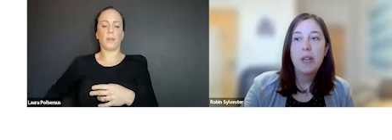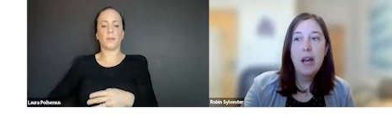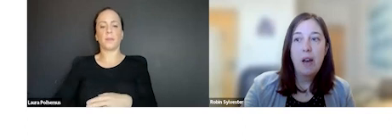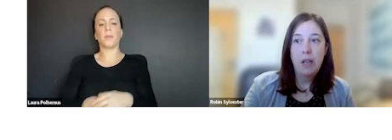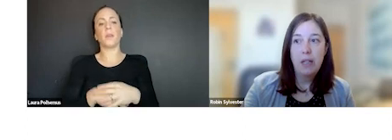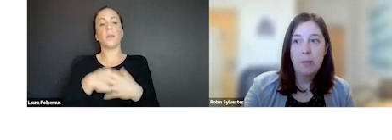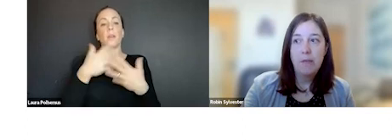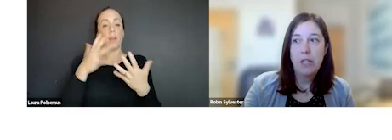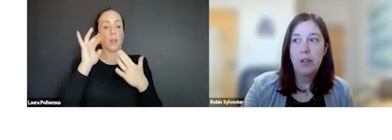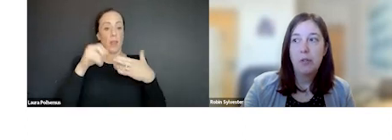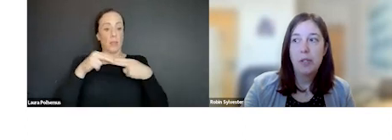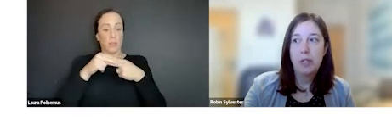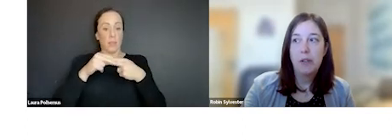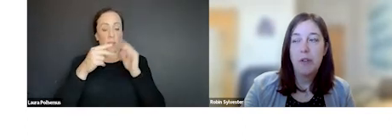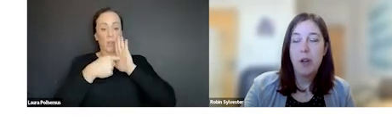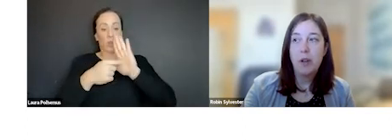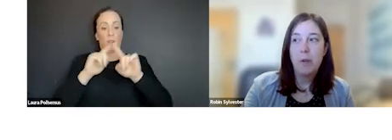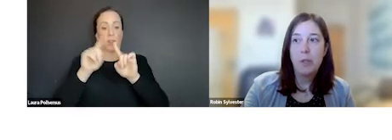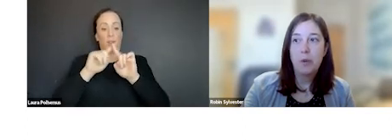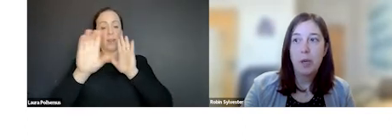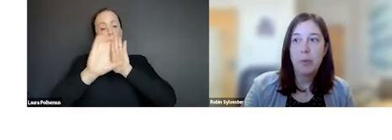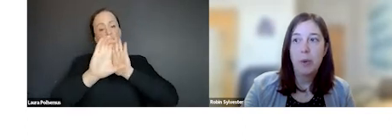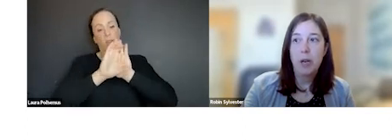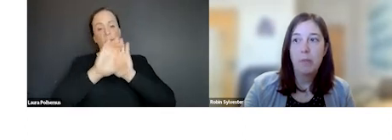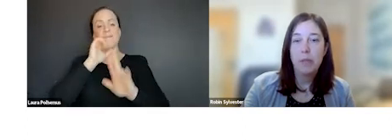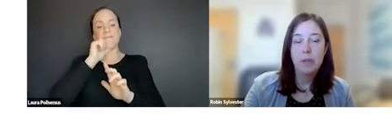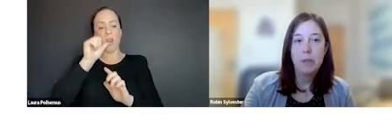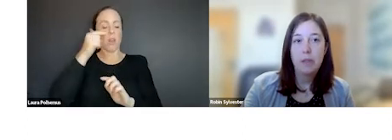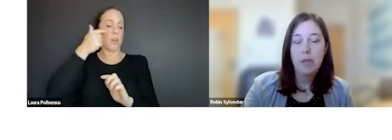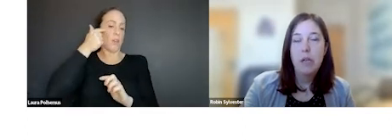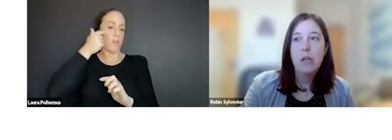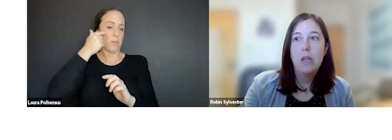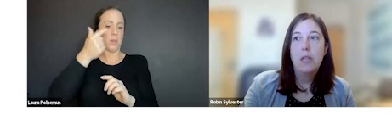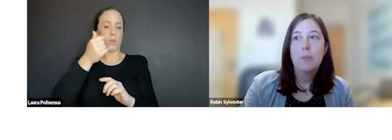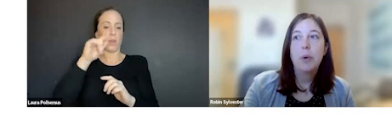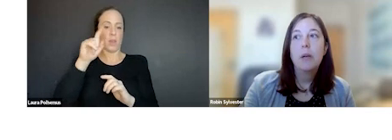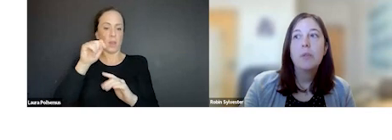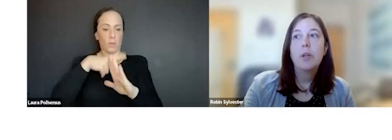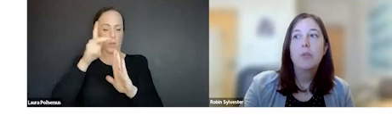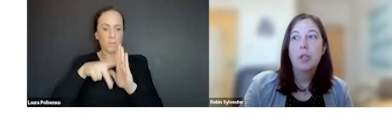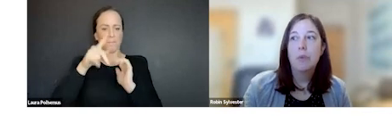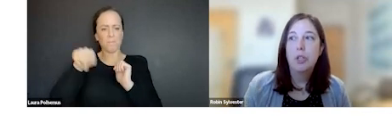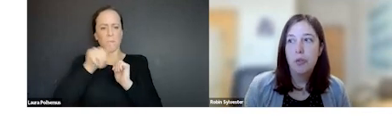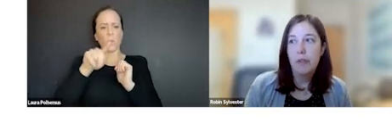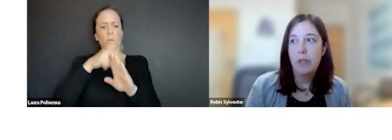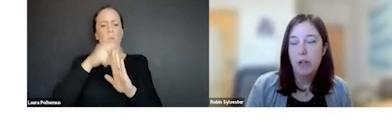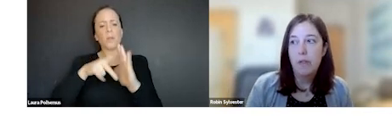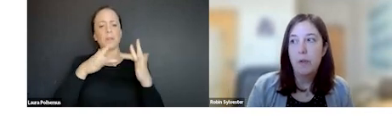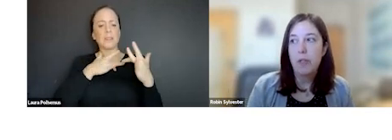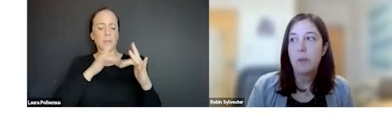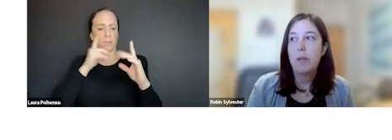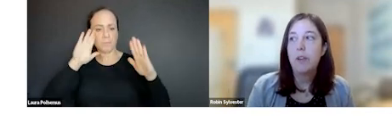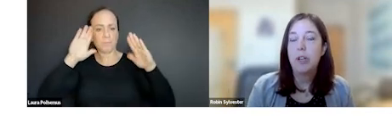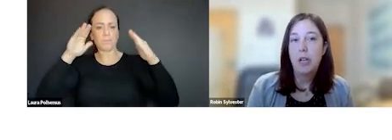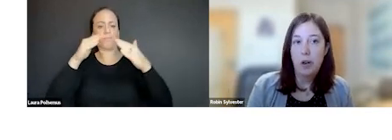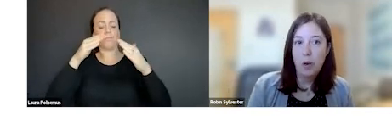So this slide outlines some of the characteristics of non-governmental grant programs. These programs are usually mission-driven and their